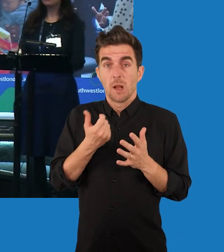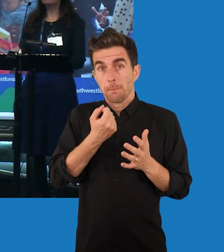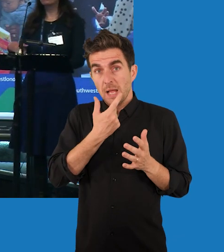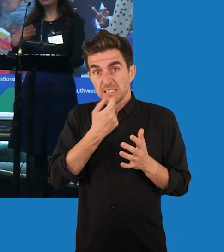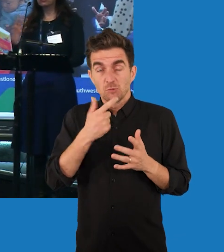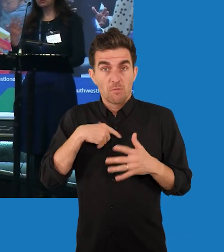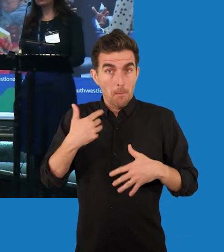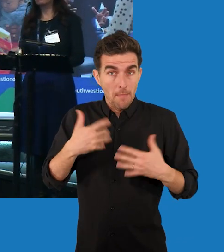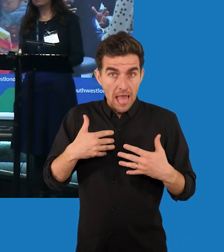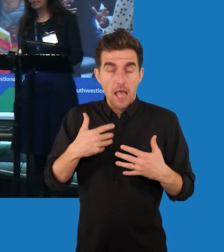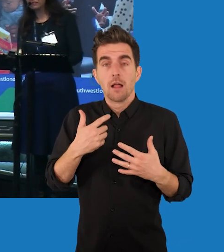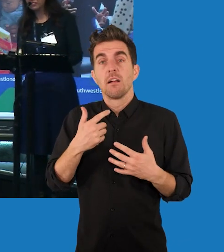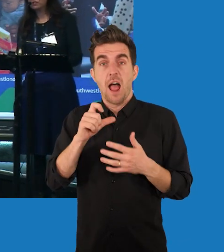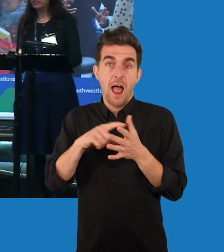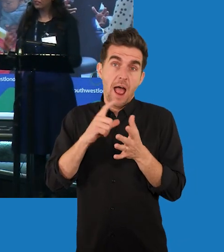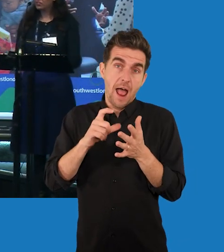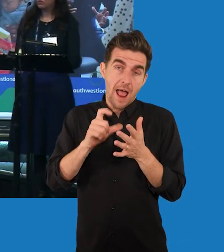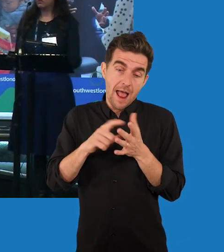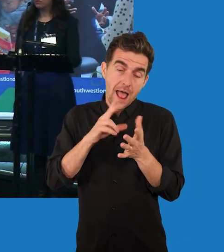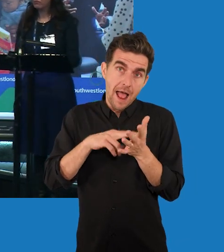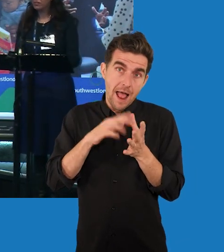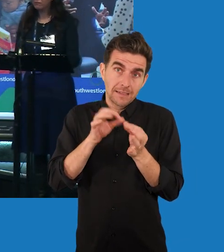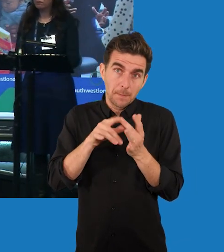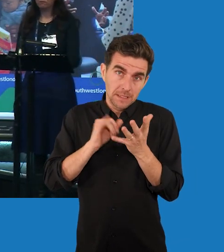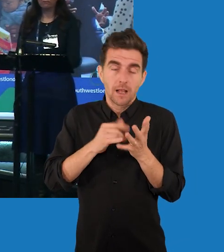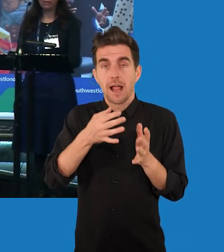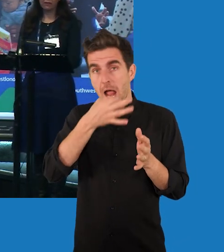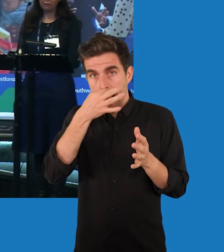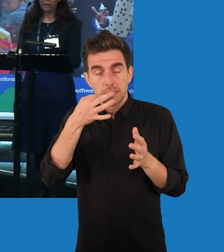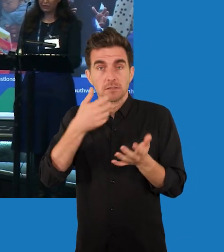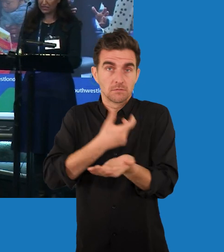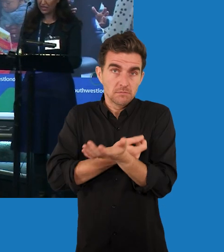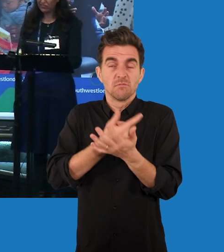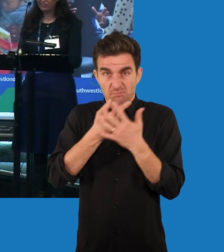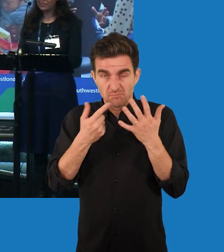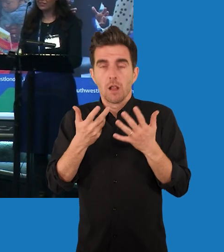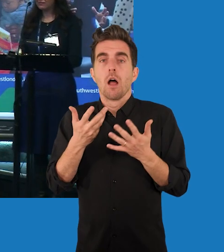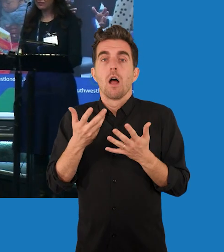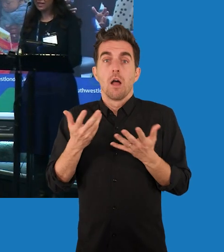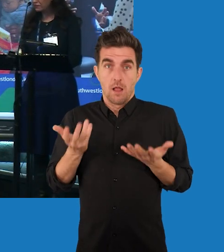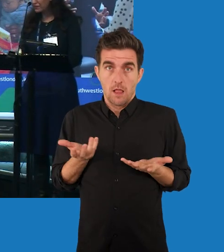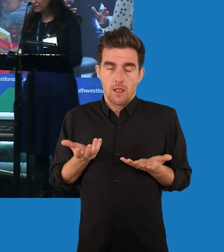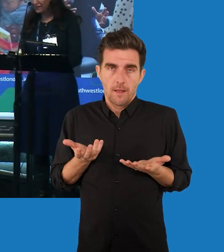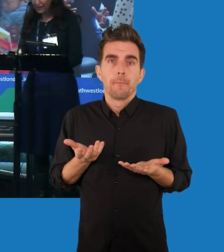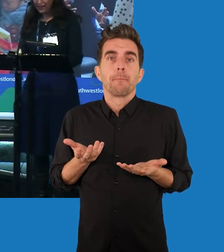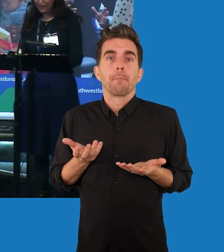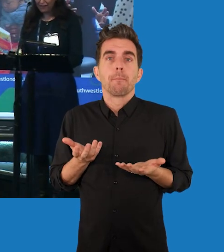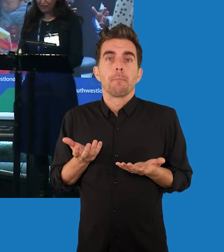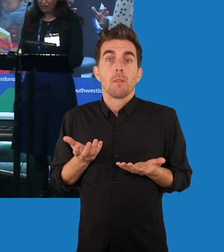Was also, it had also transpired that she was a regular user of pain medication and